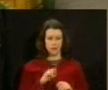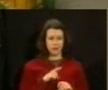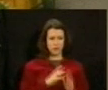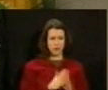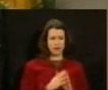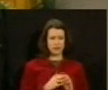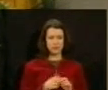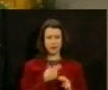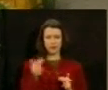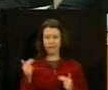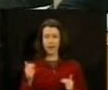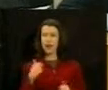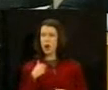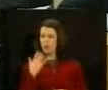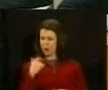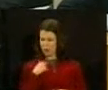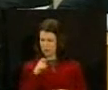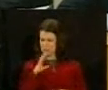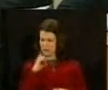Why do I have to be your spokesperson?